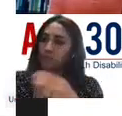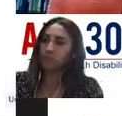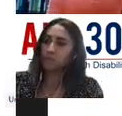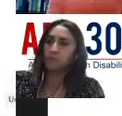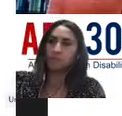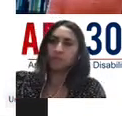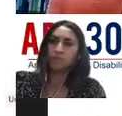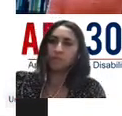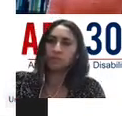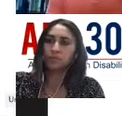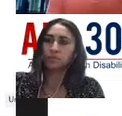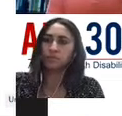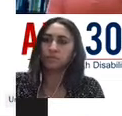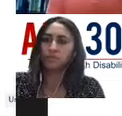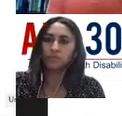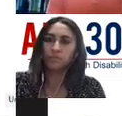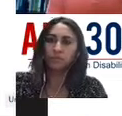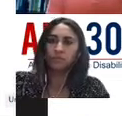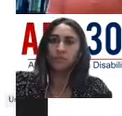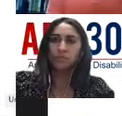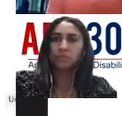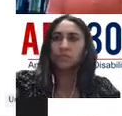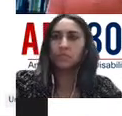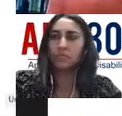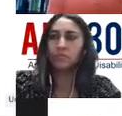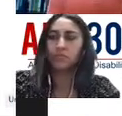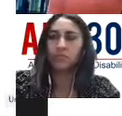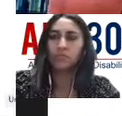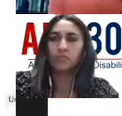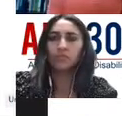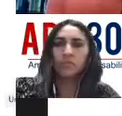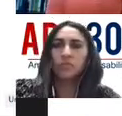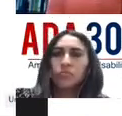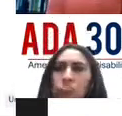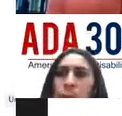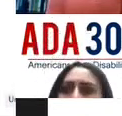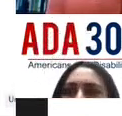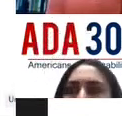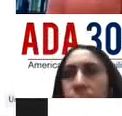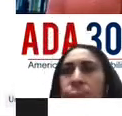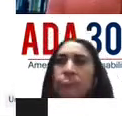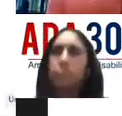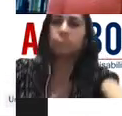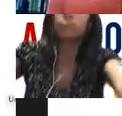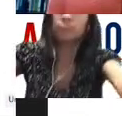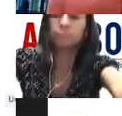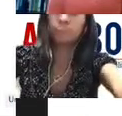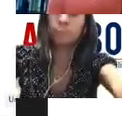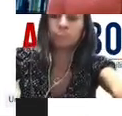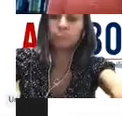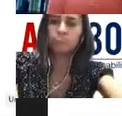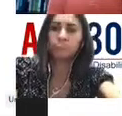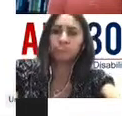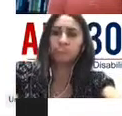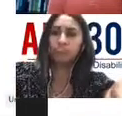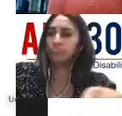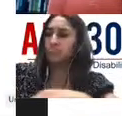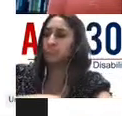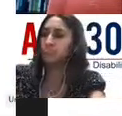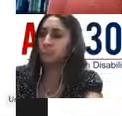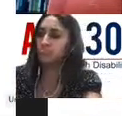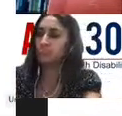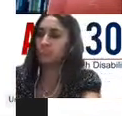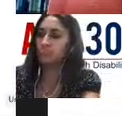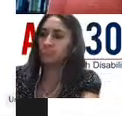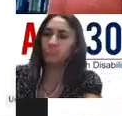use that today to share some files. I have not heard anything from people about